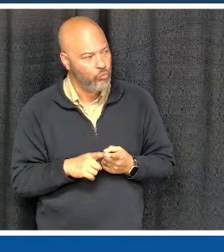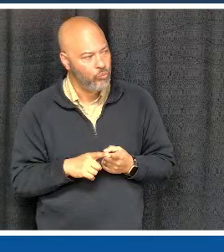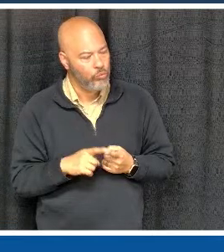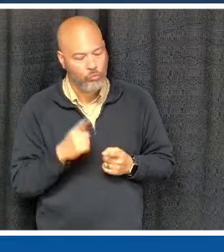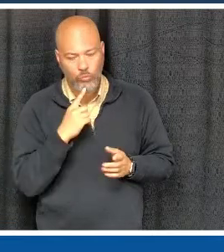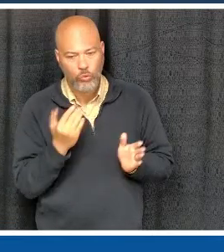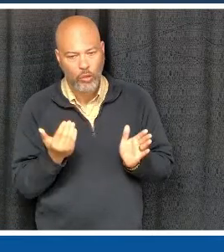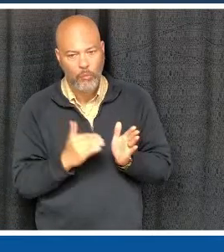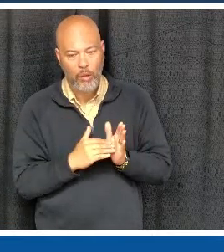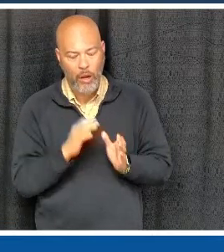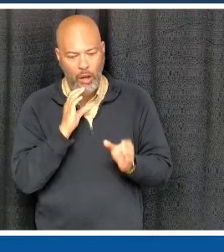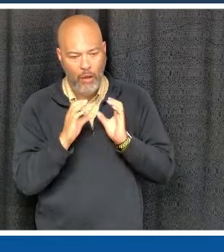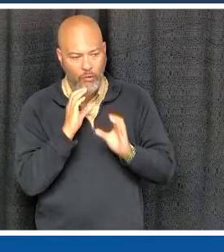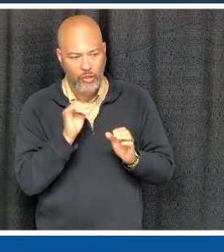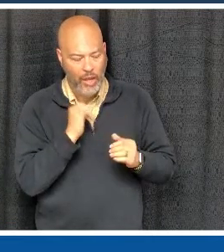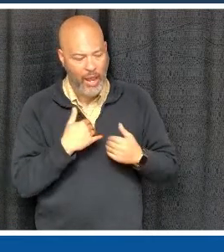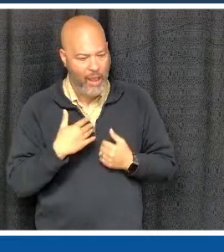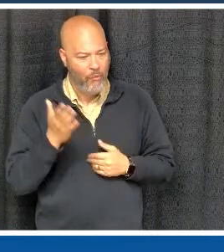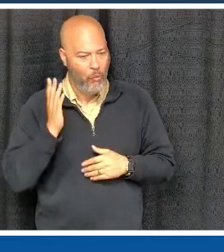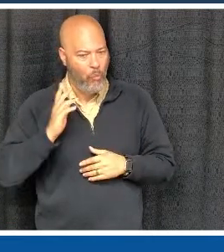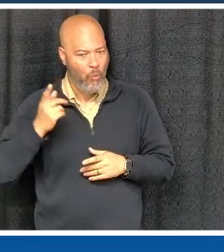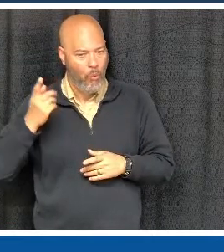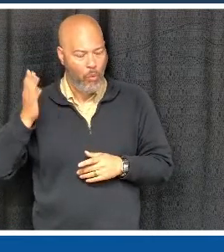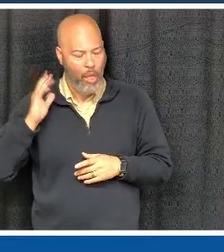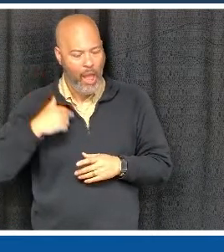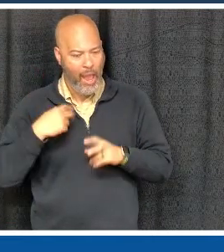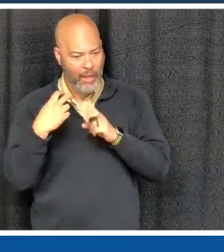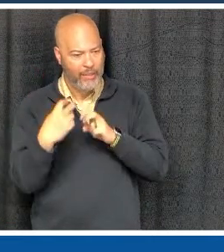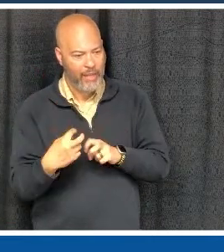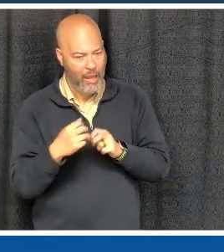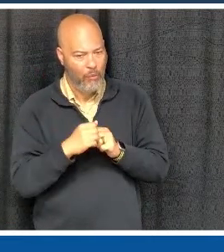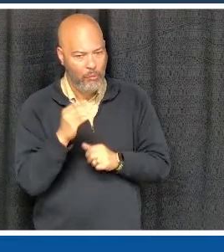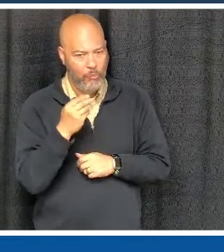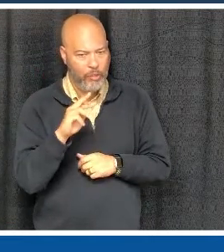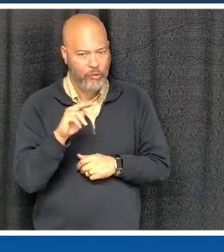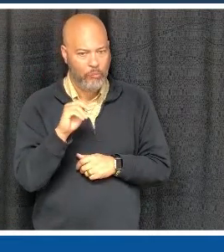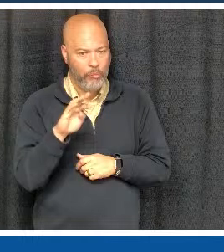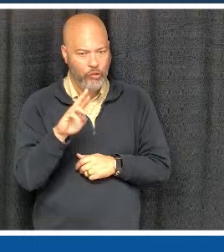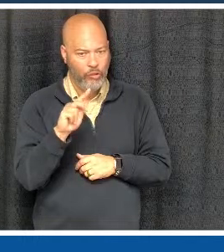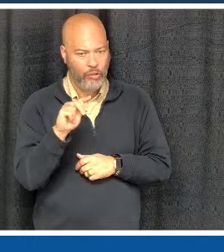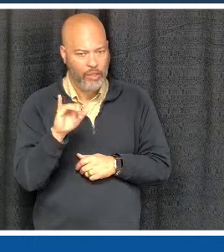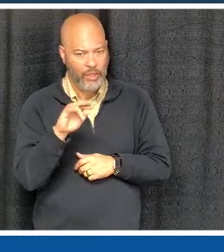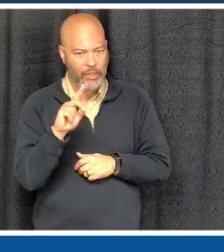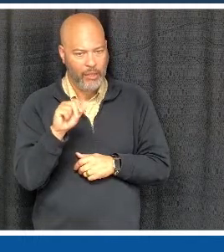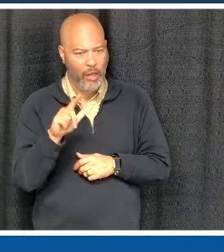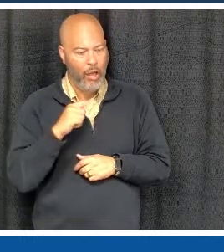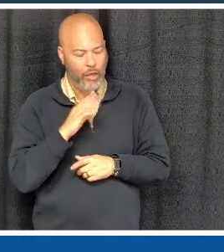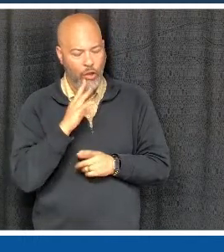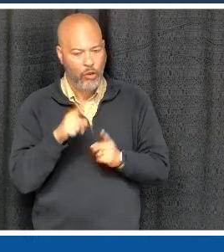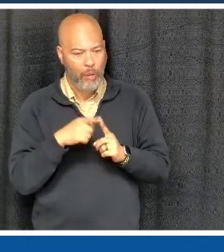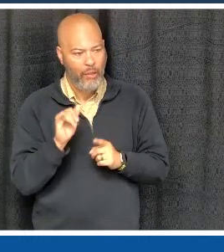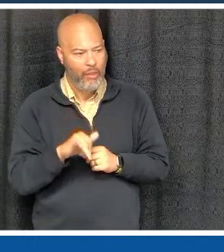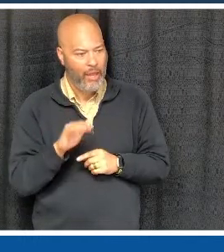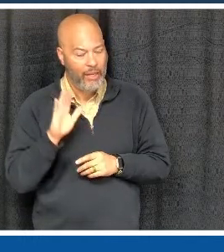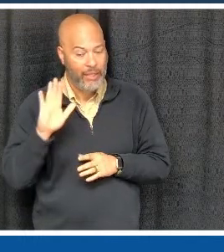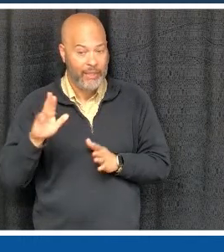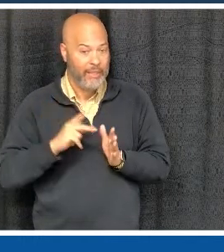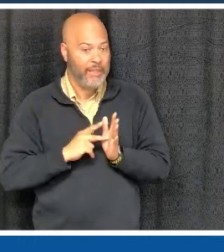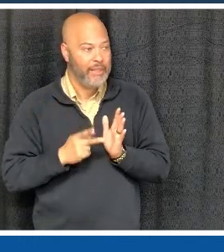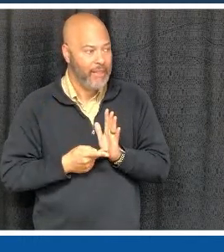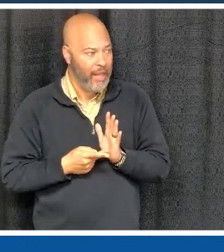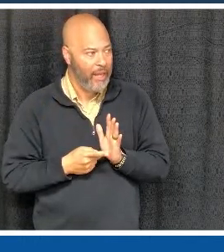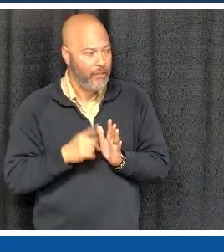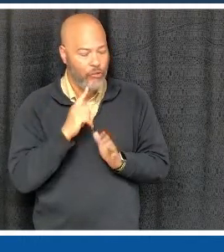repeat a conversation that I had a while back. I had sat down with Mr. Tyndall and spoke about this, and his intent is